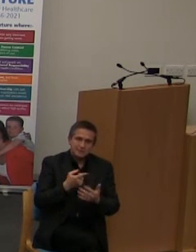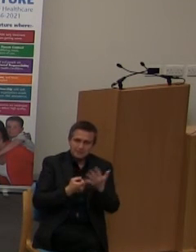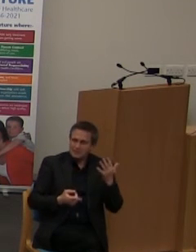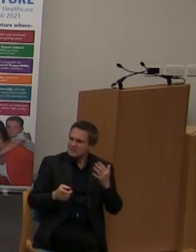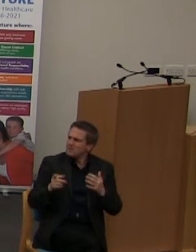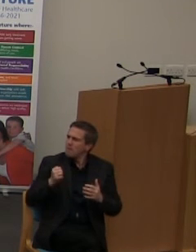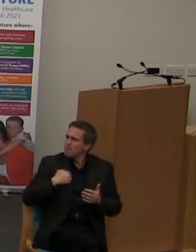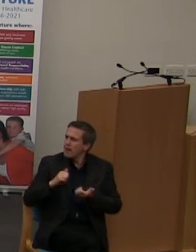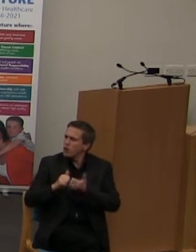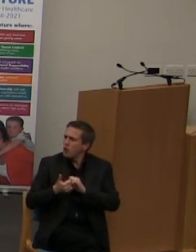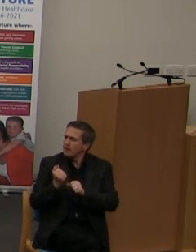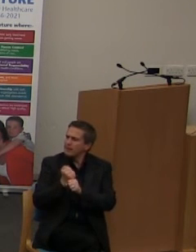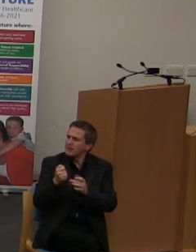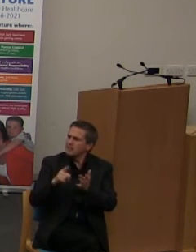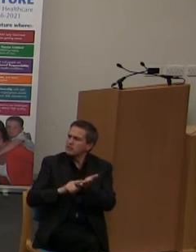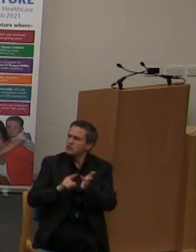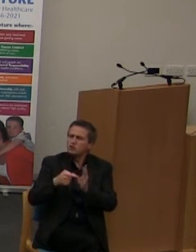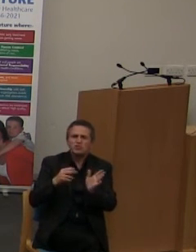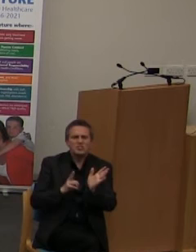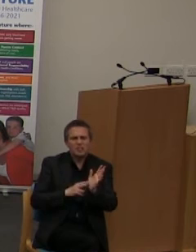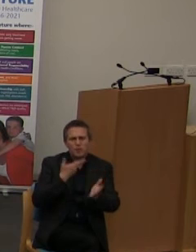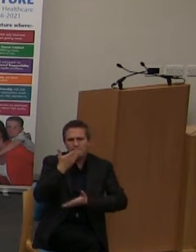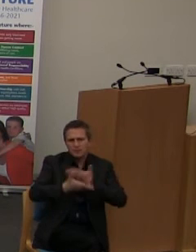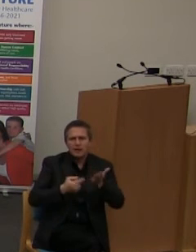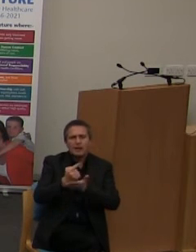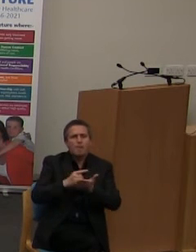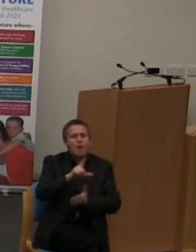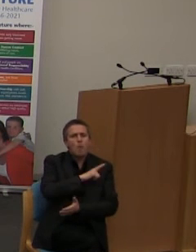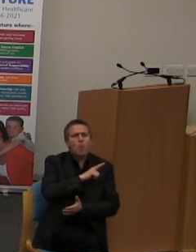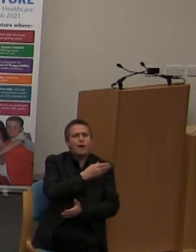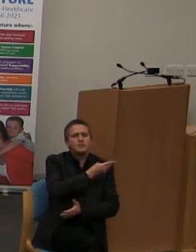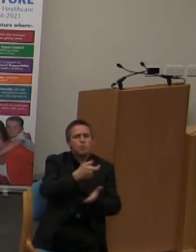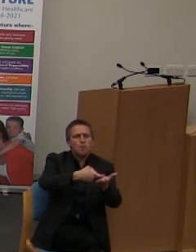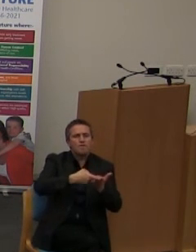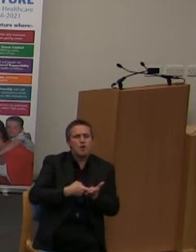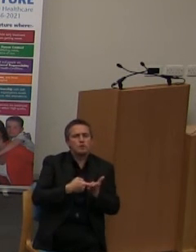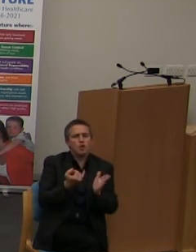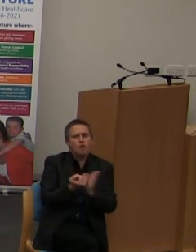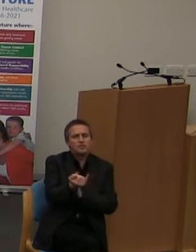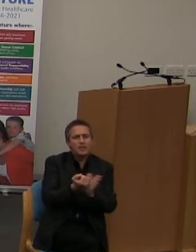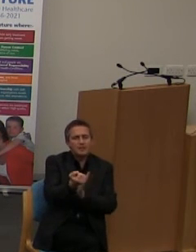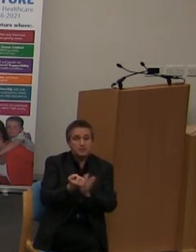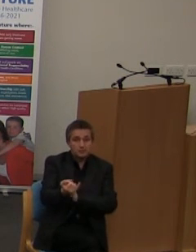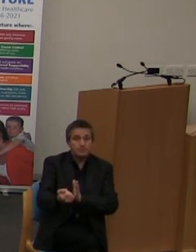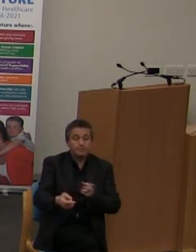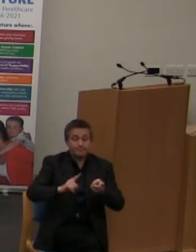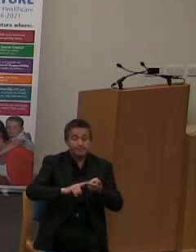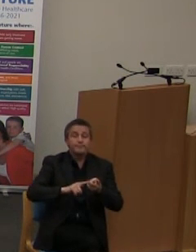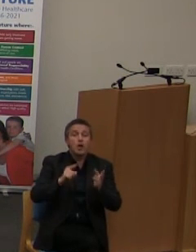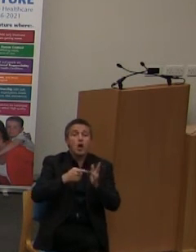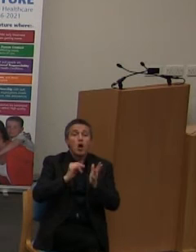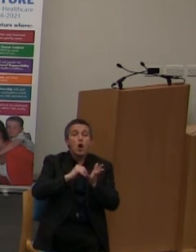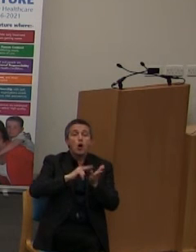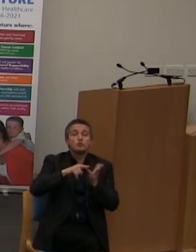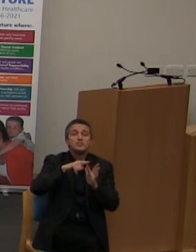pick up the question you've raised about rejection, because that is part of the overall redesign of the service. In terms of osteoporosis, it has been an